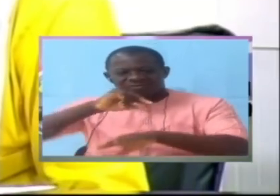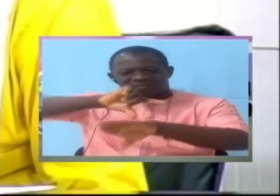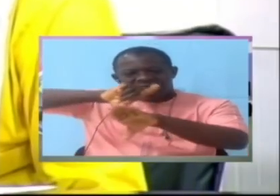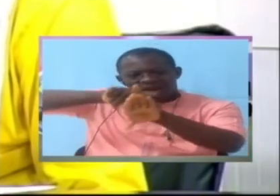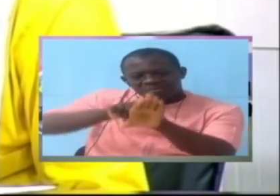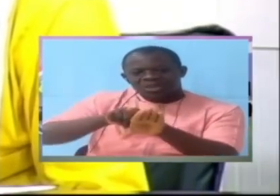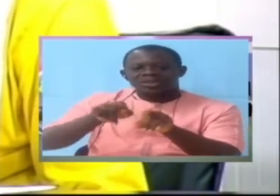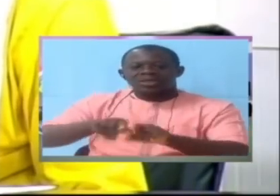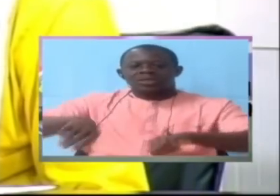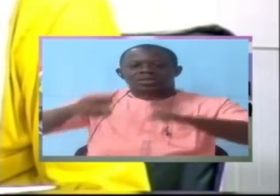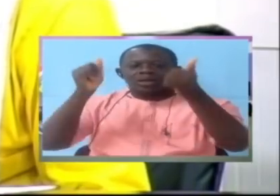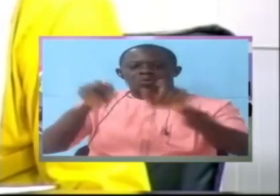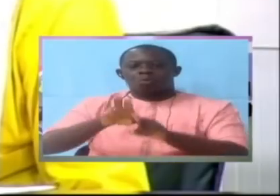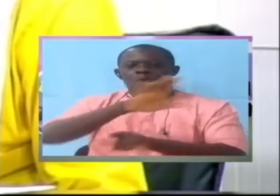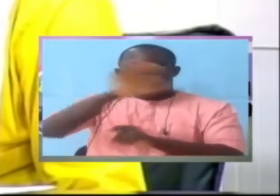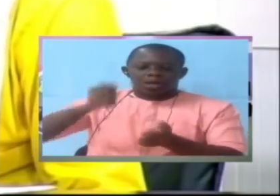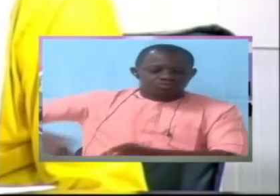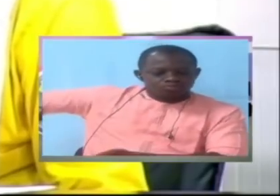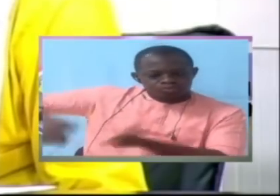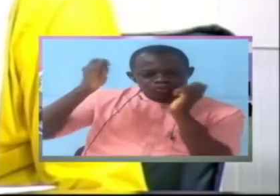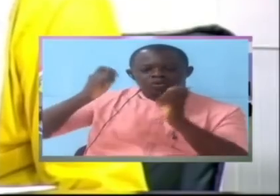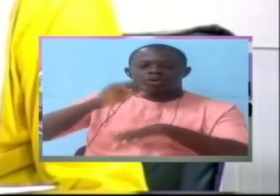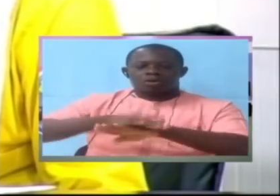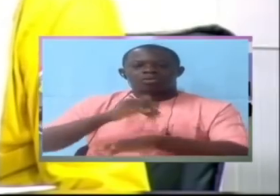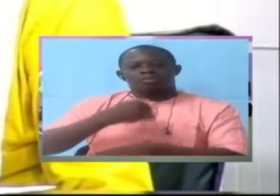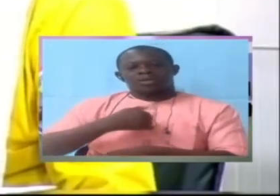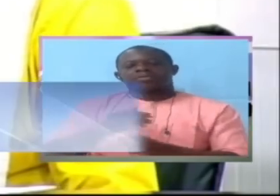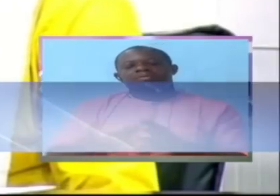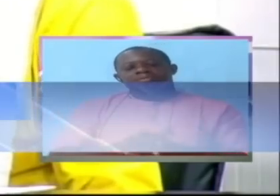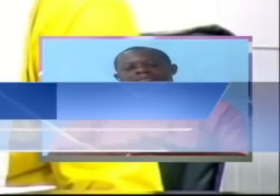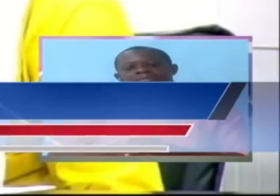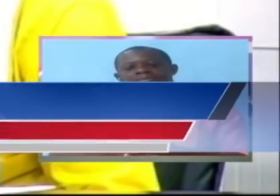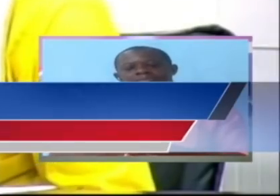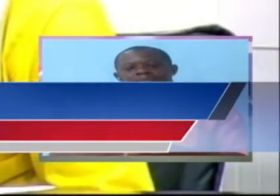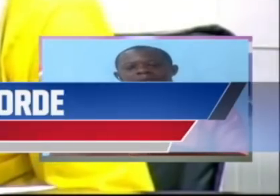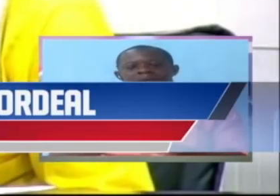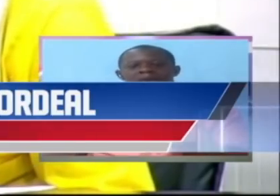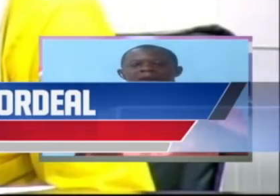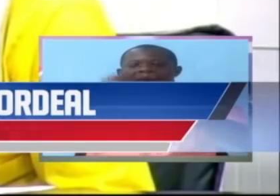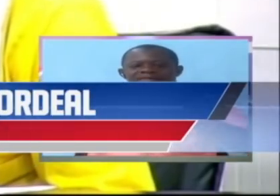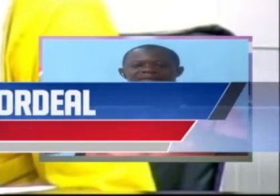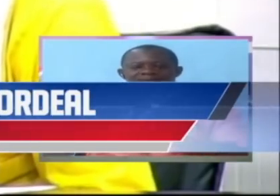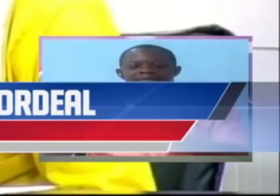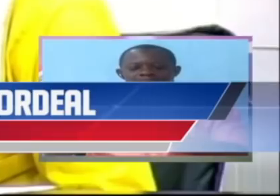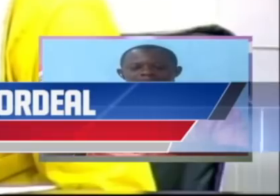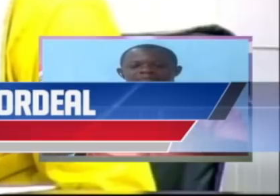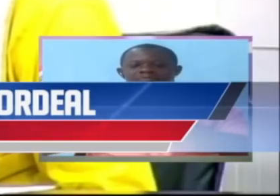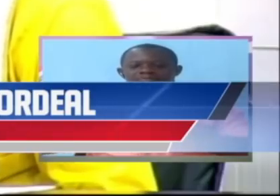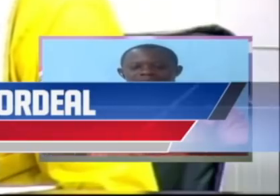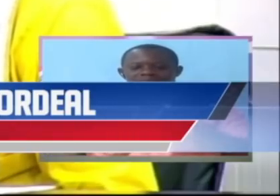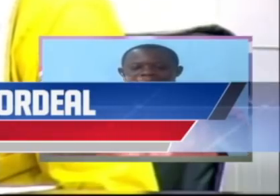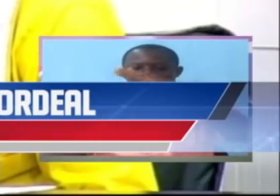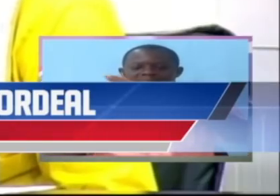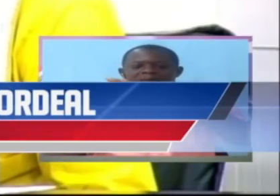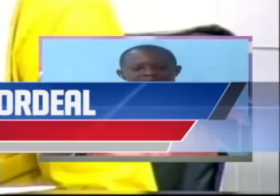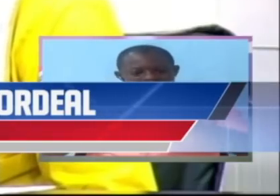Almost after 5 minutes, they will pour some water on me. The witness said he endured severe beatings at the hands of the NIA that